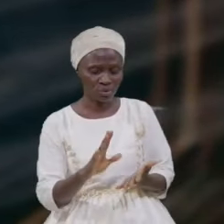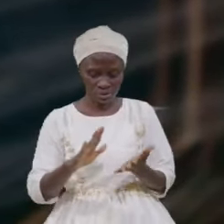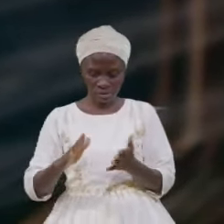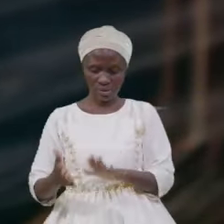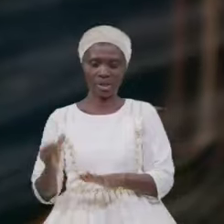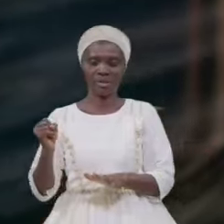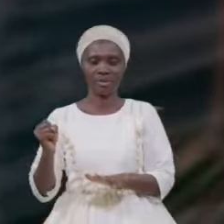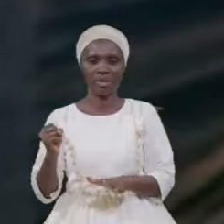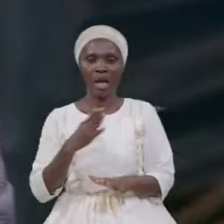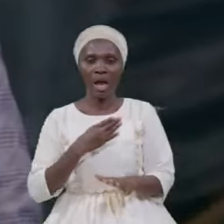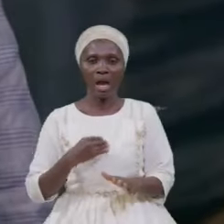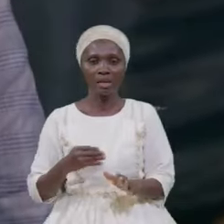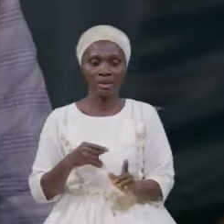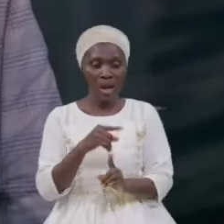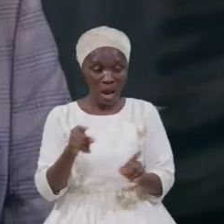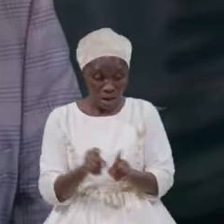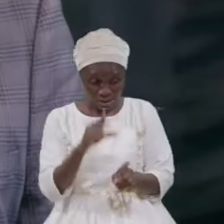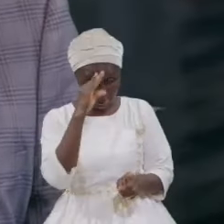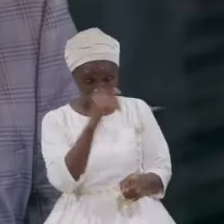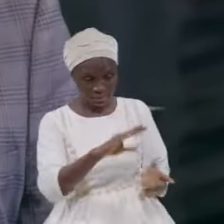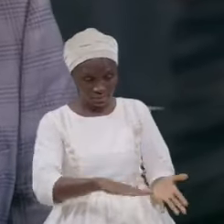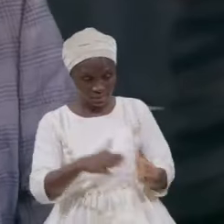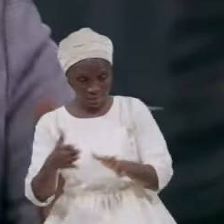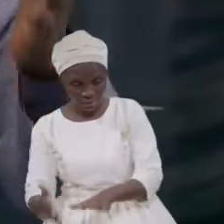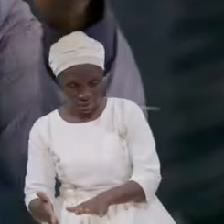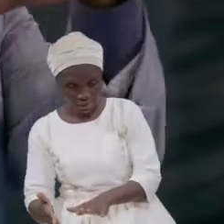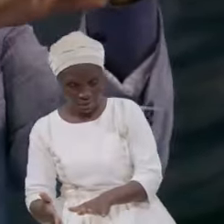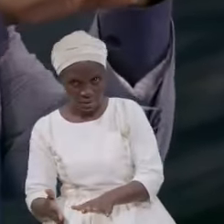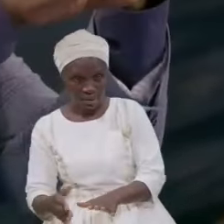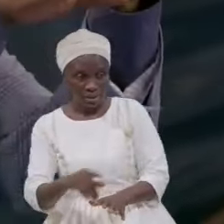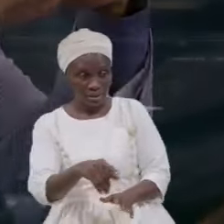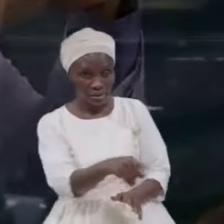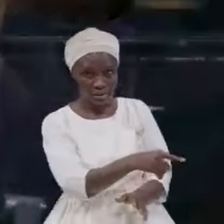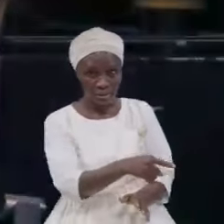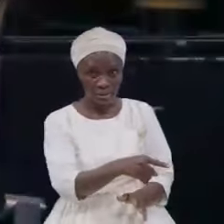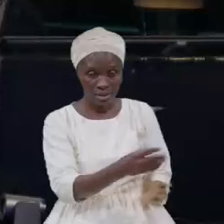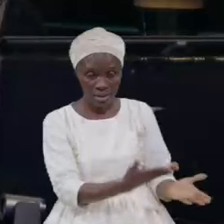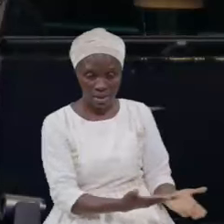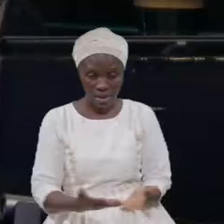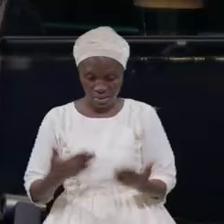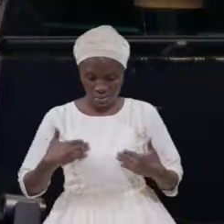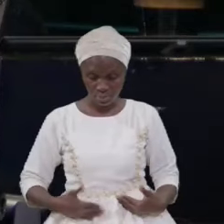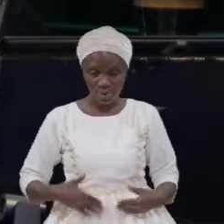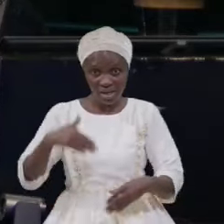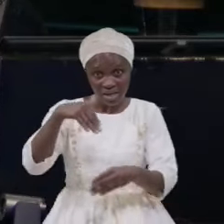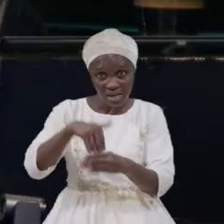as he dies they put the body in the mortuary. 1 month,